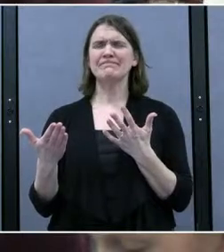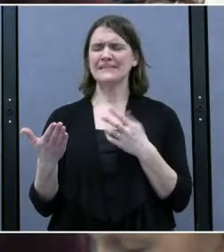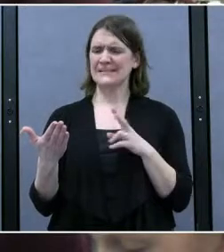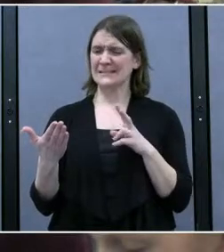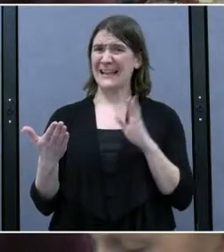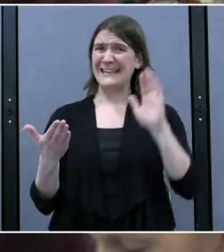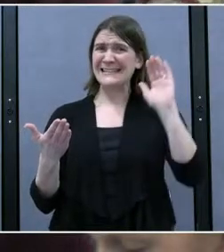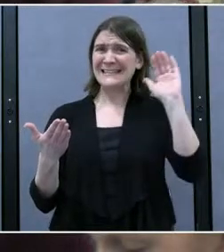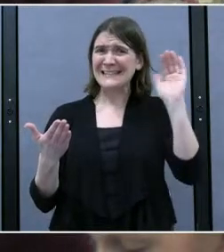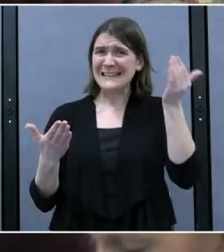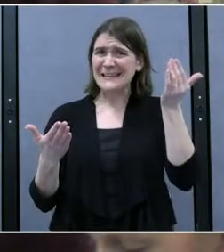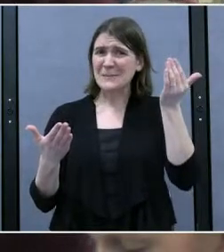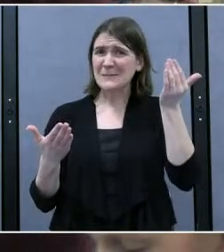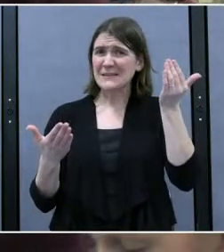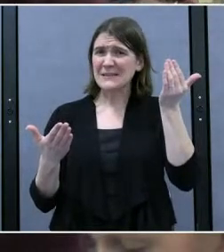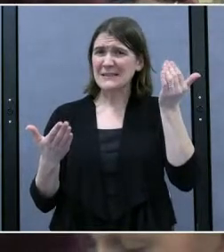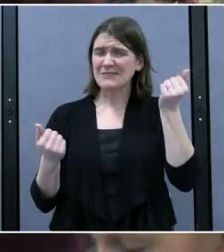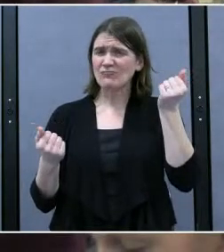like we have